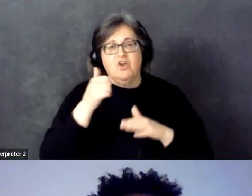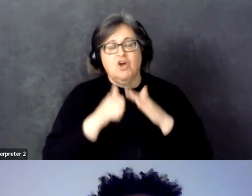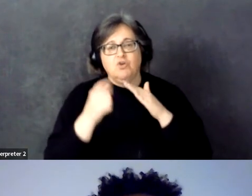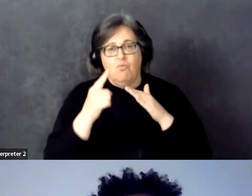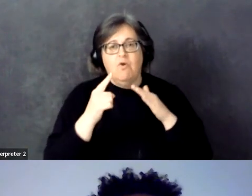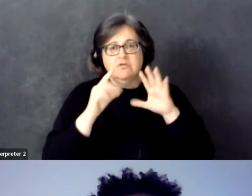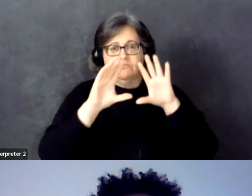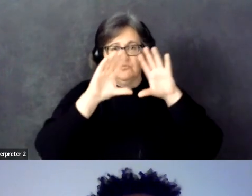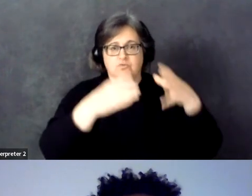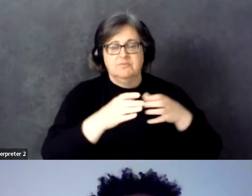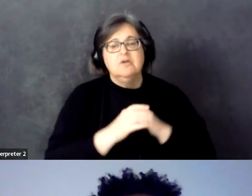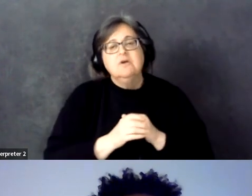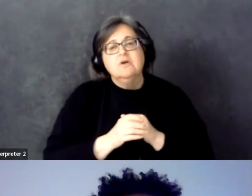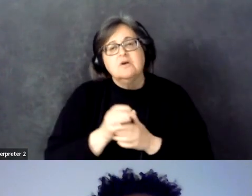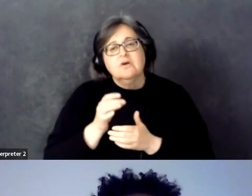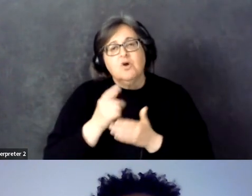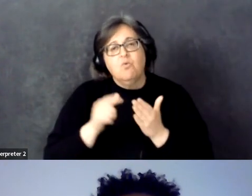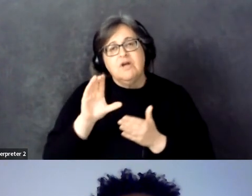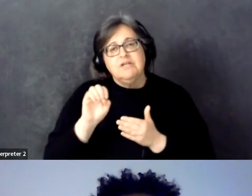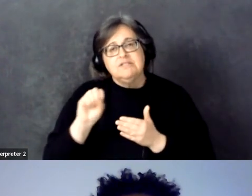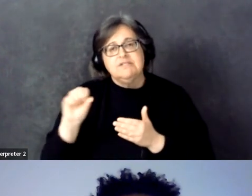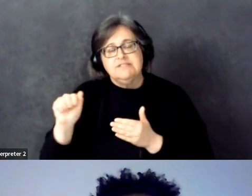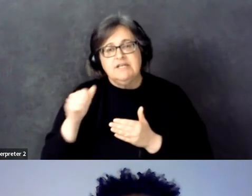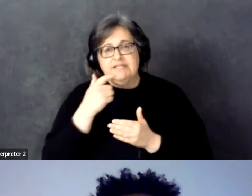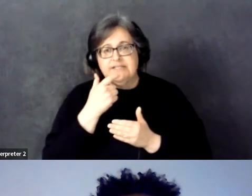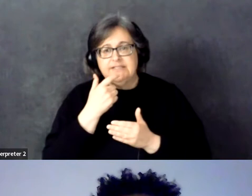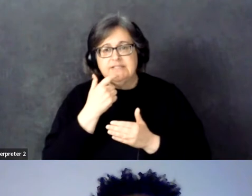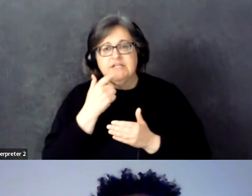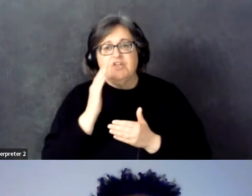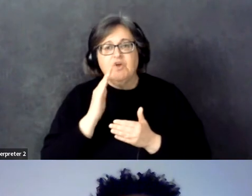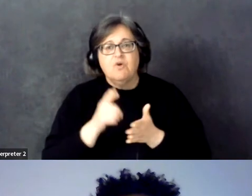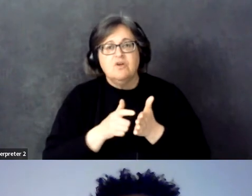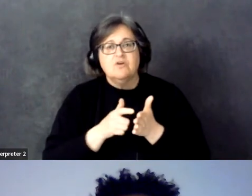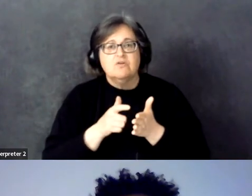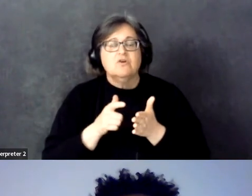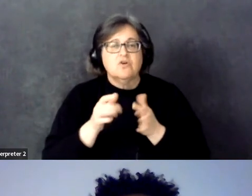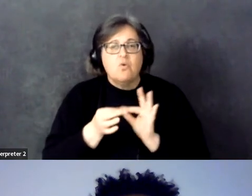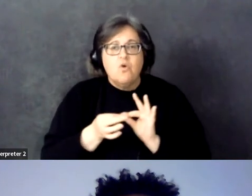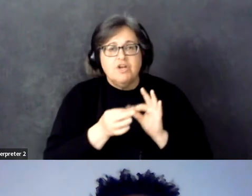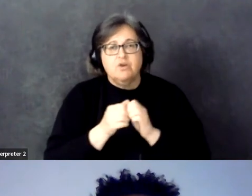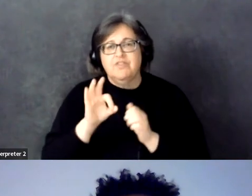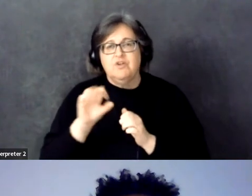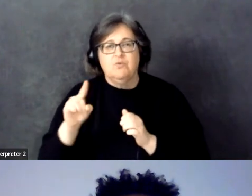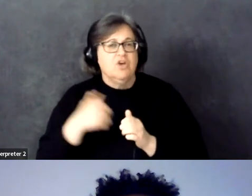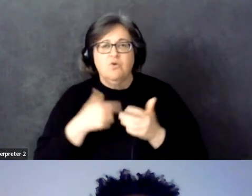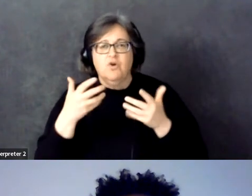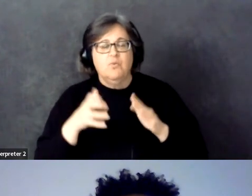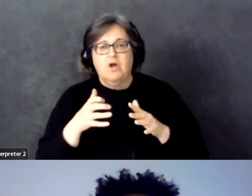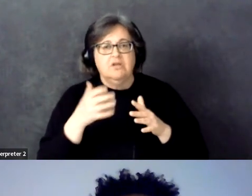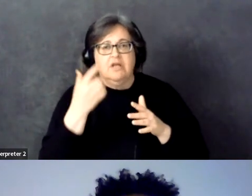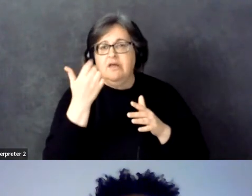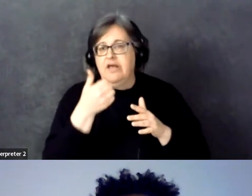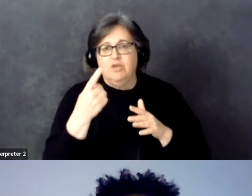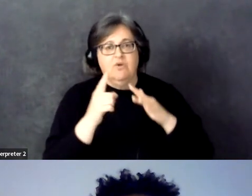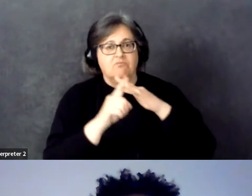umbrella. And so what CESSA does is it mandates that they coordinate with 911, because we don't want anyone to fall in the cracks who will need